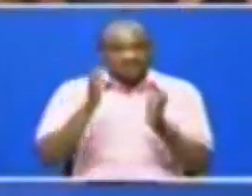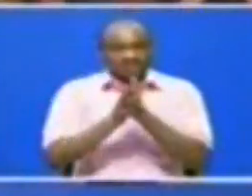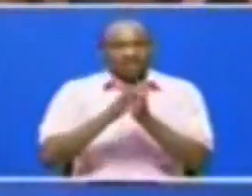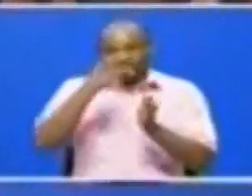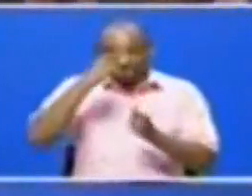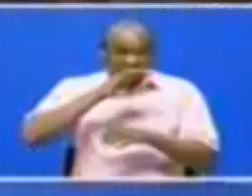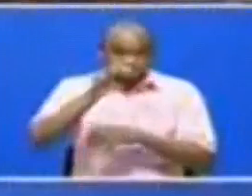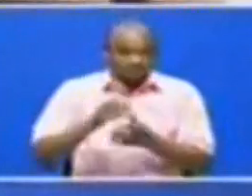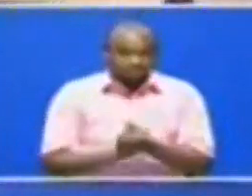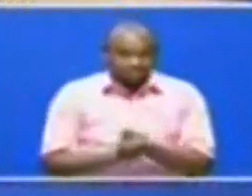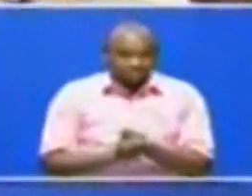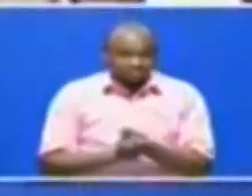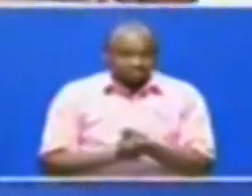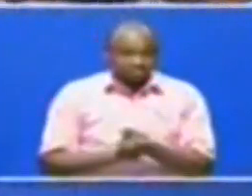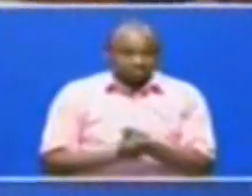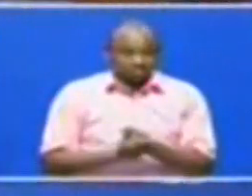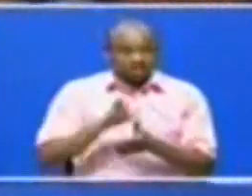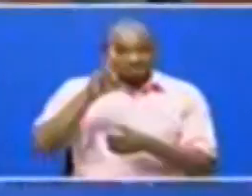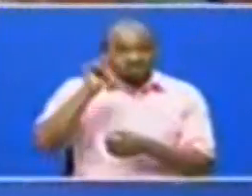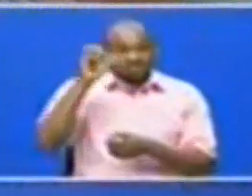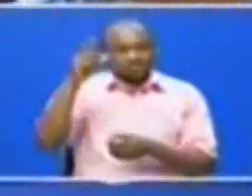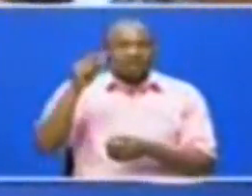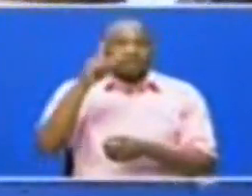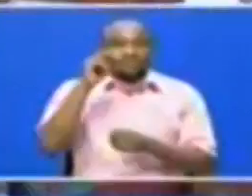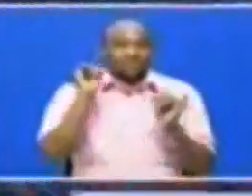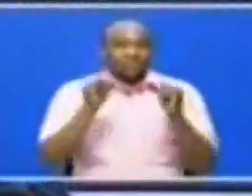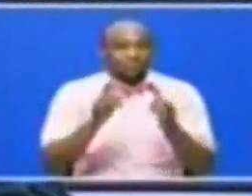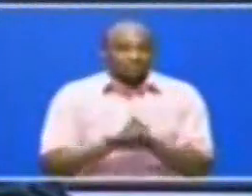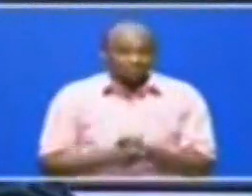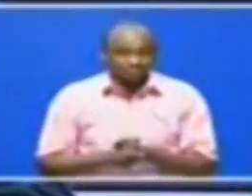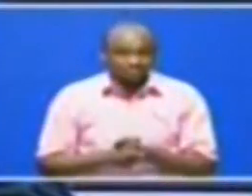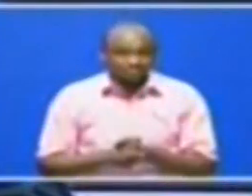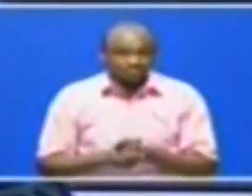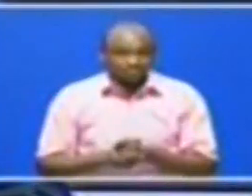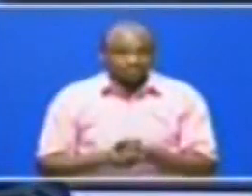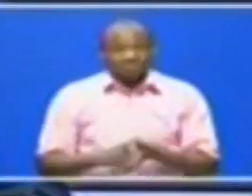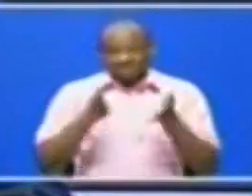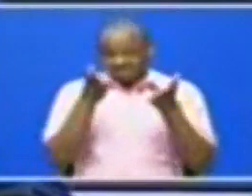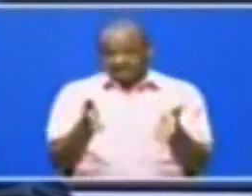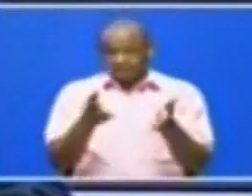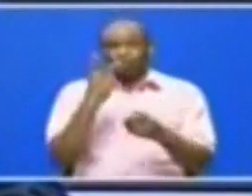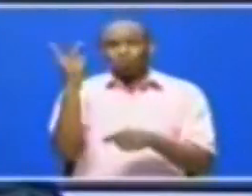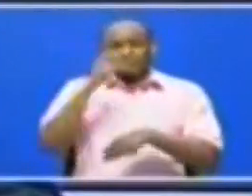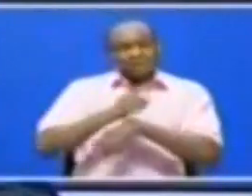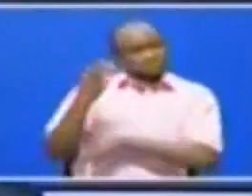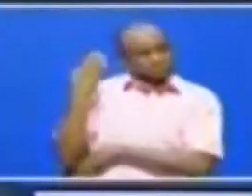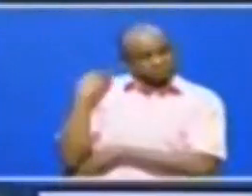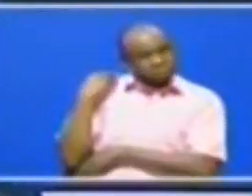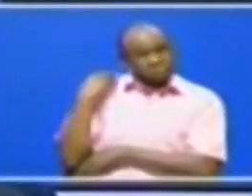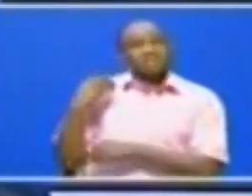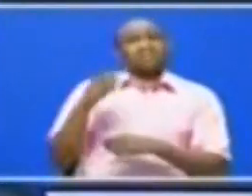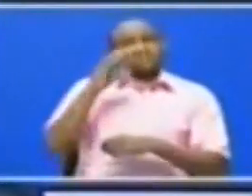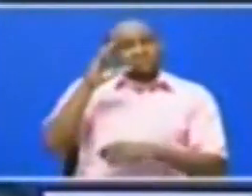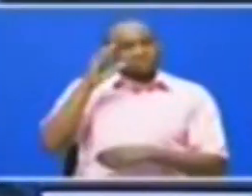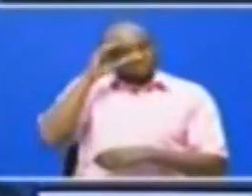Town. Rita Tinina, KTN News. Now, in the past 2 days, as you've just seen, Chief Justice